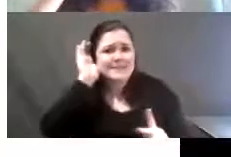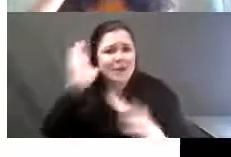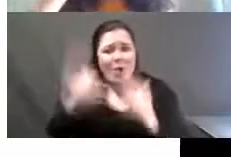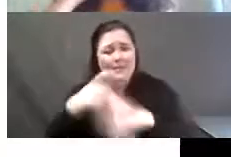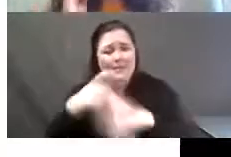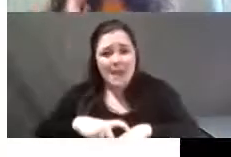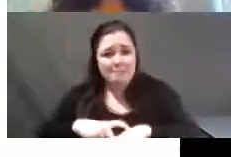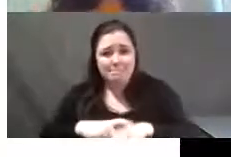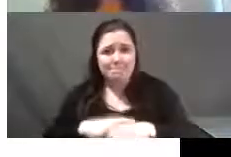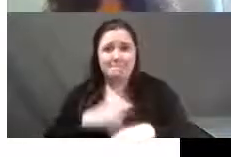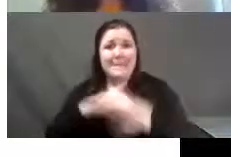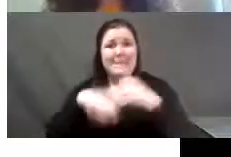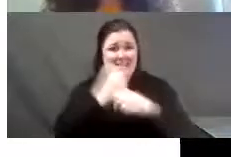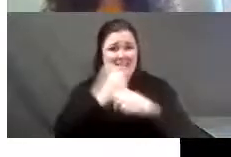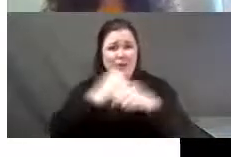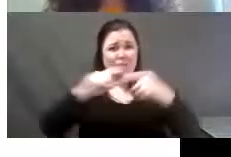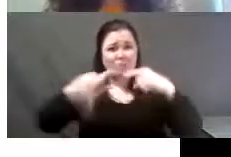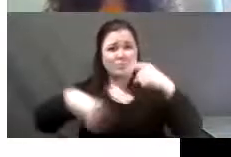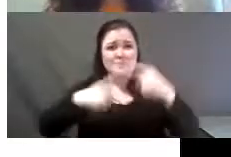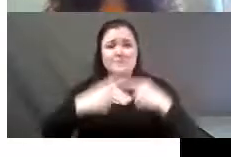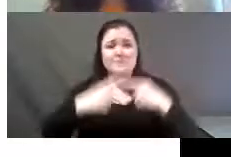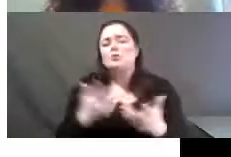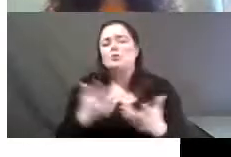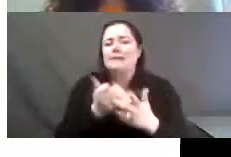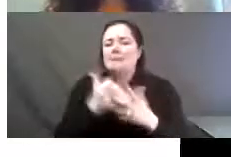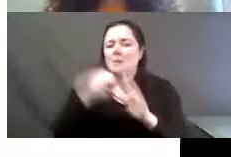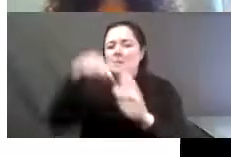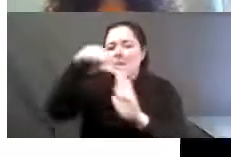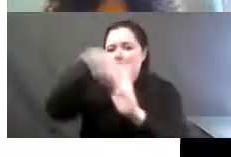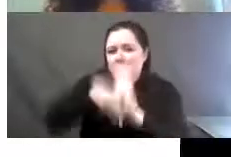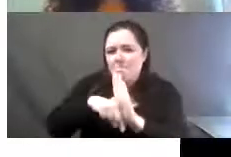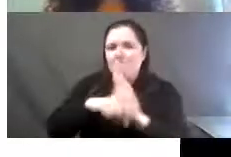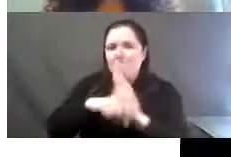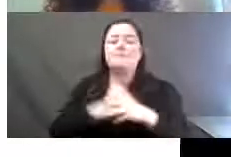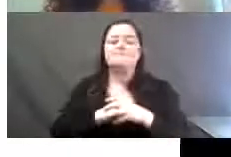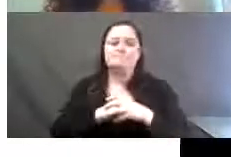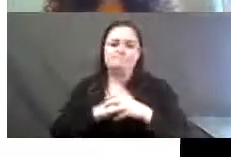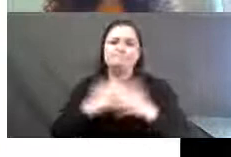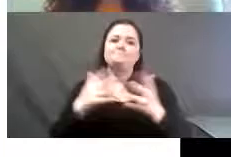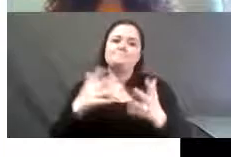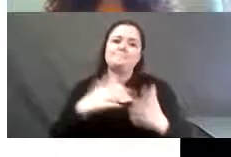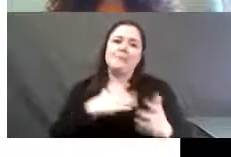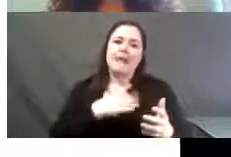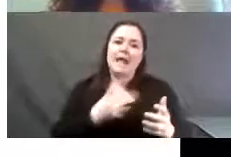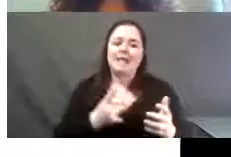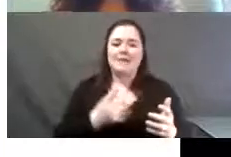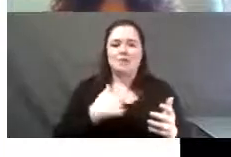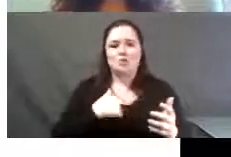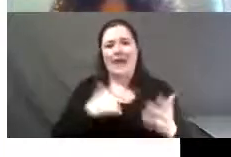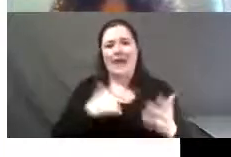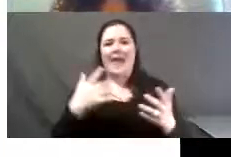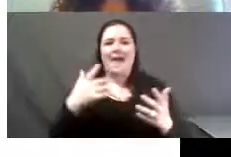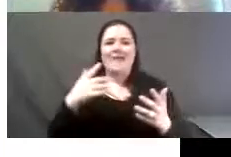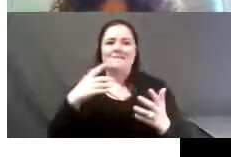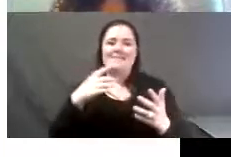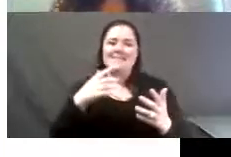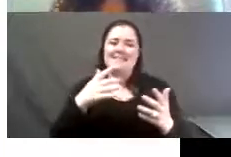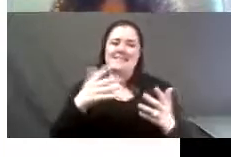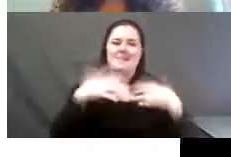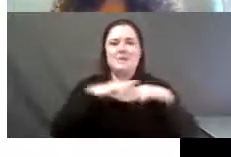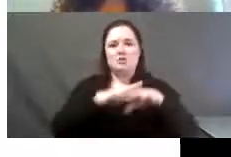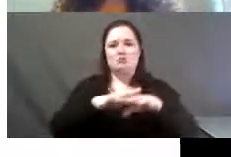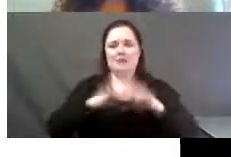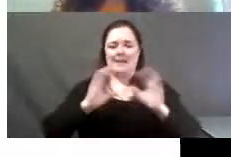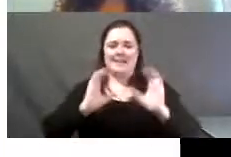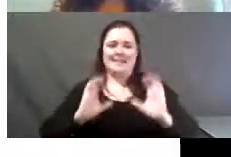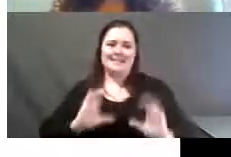So, and just to kind of go a little bit deeper, I like to take an integrated civic engagement approach. So,